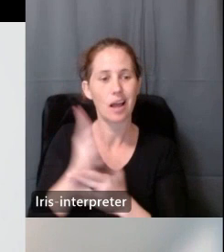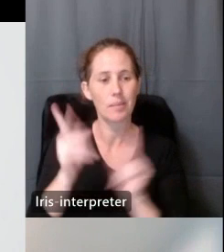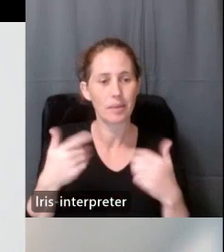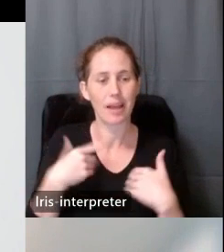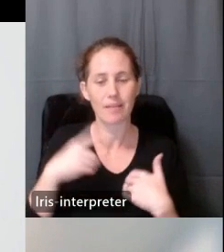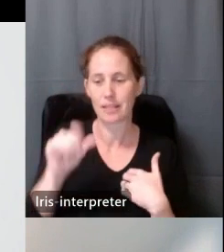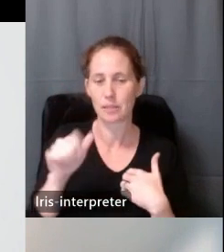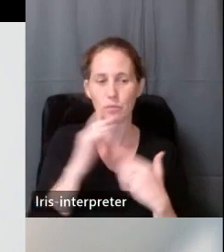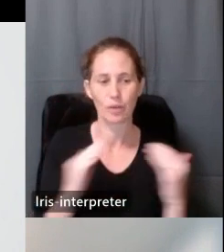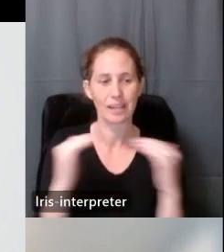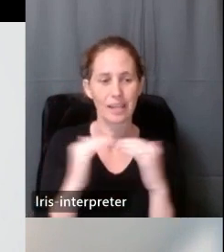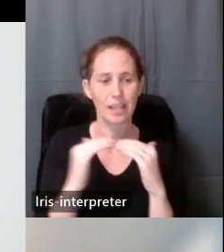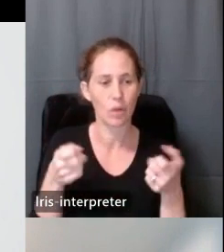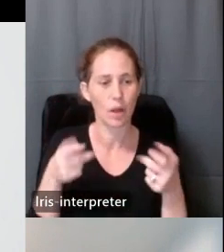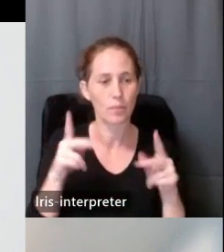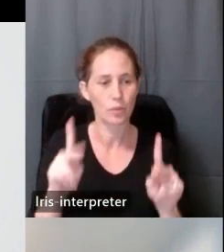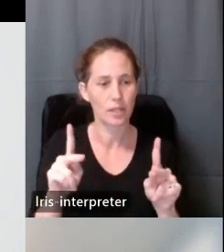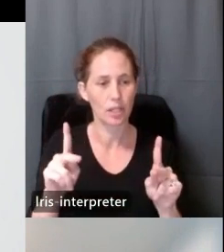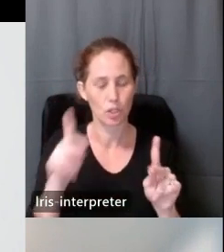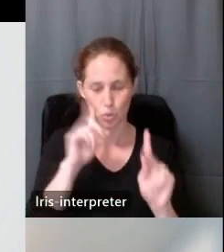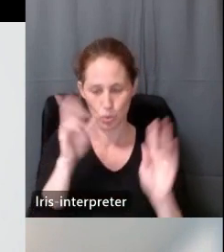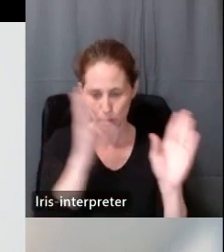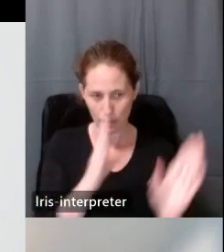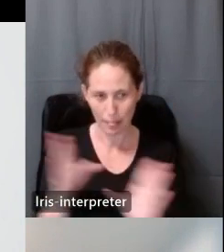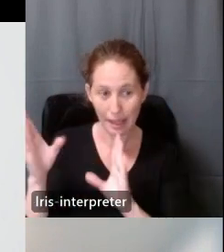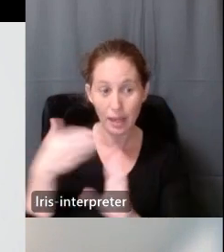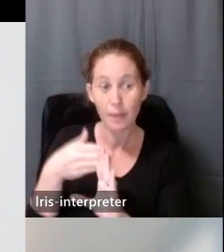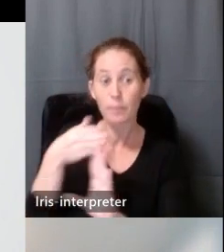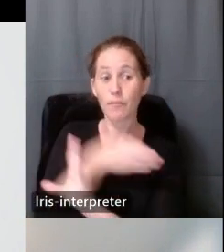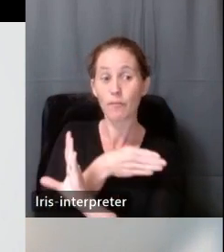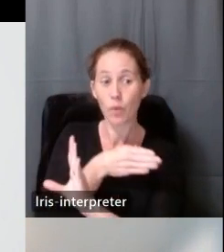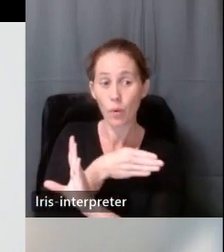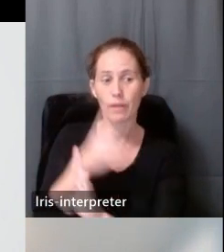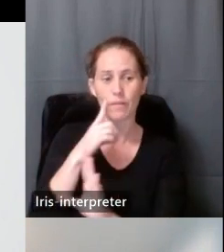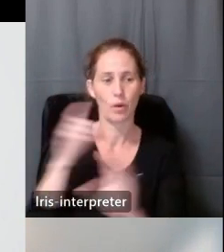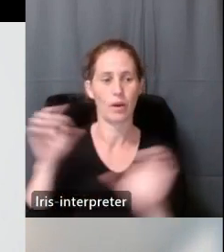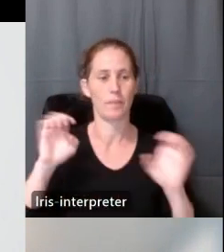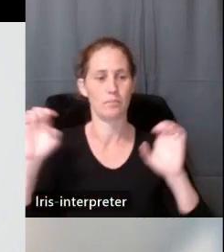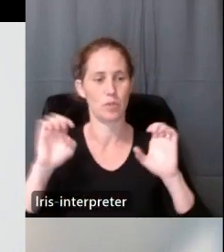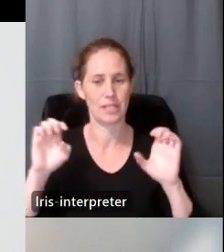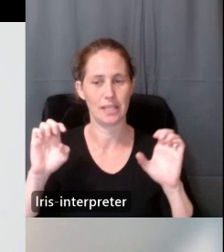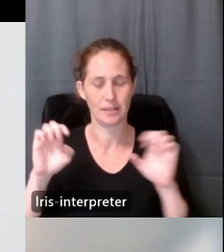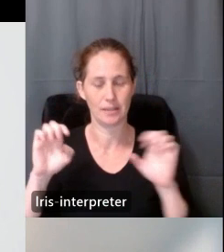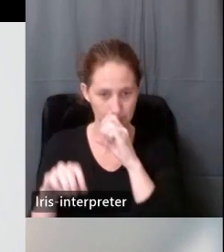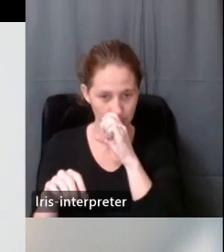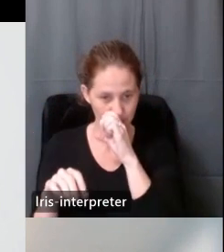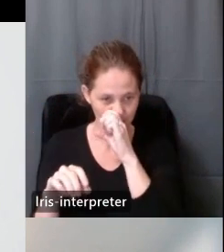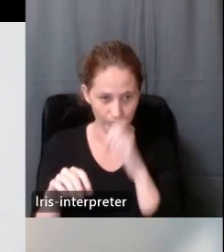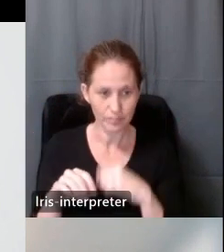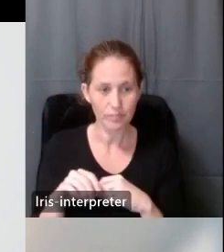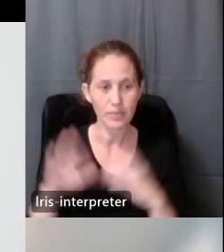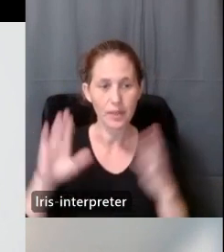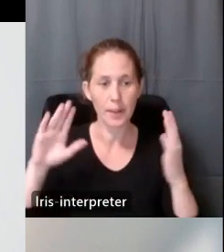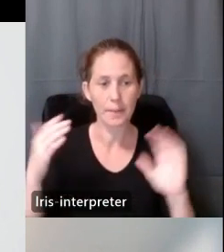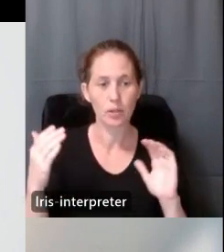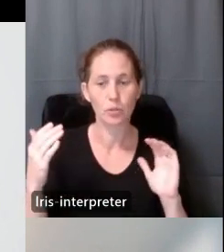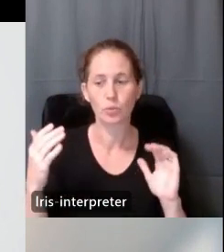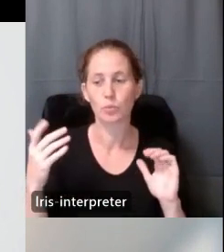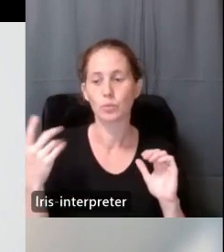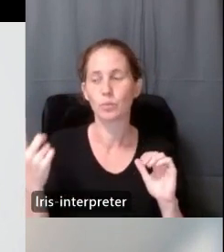of an equal opportunity to plan in advance for an emergency, as opposed